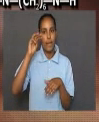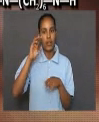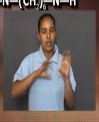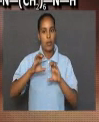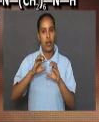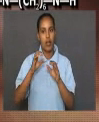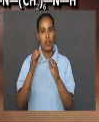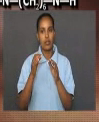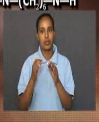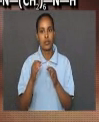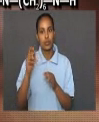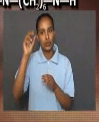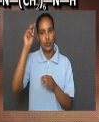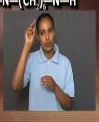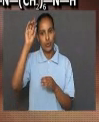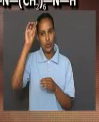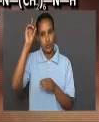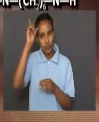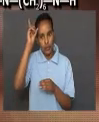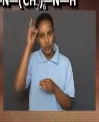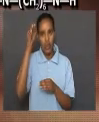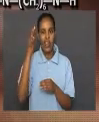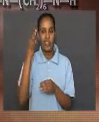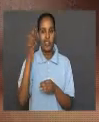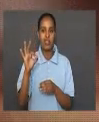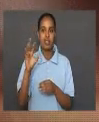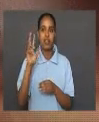firm DuPont in 1935.